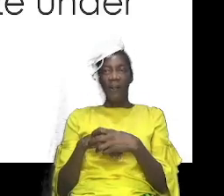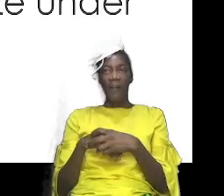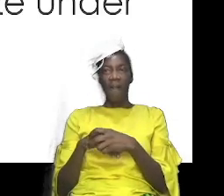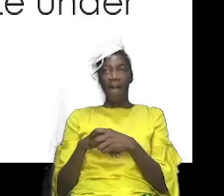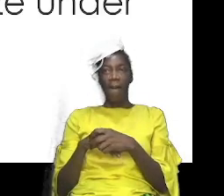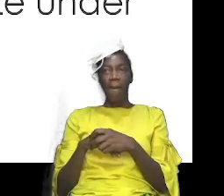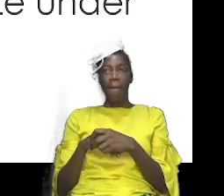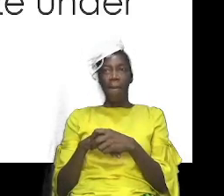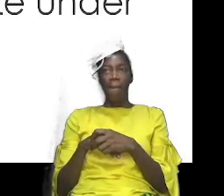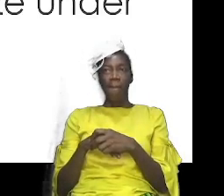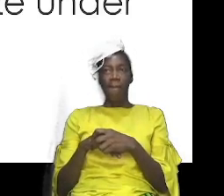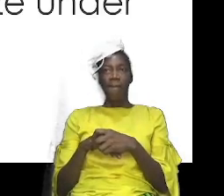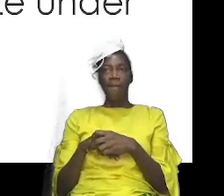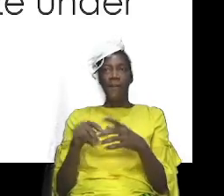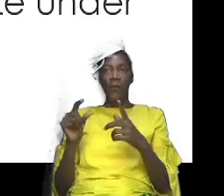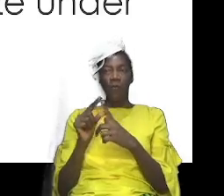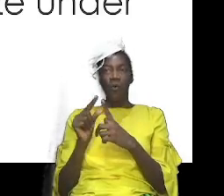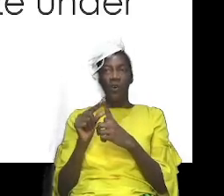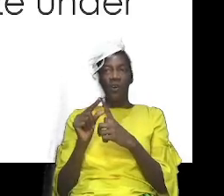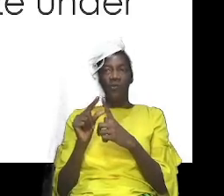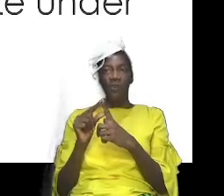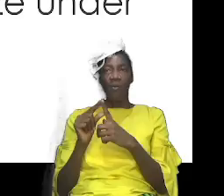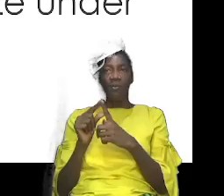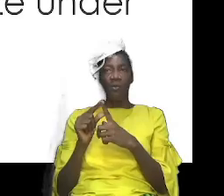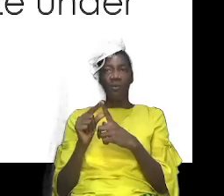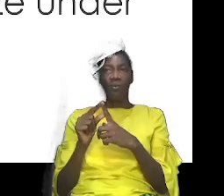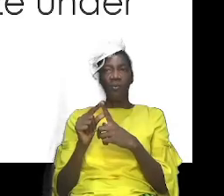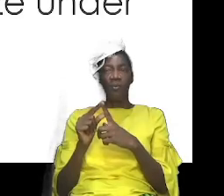Greek period, the word is taken from the